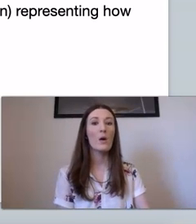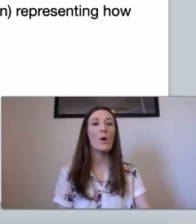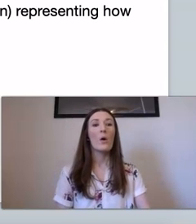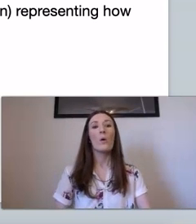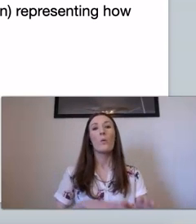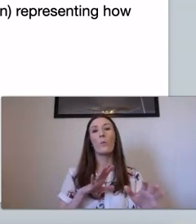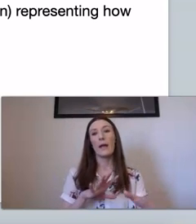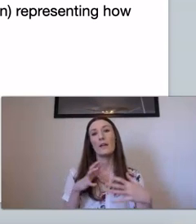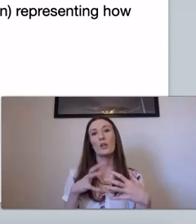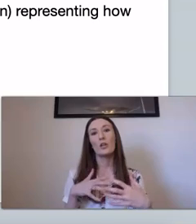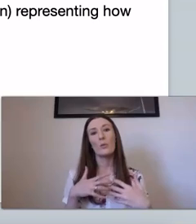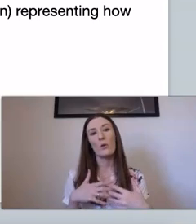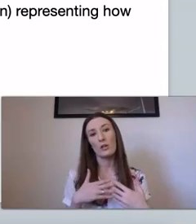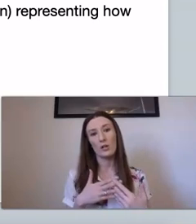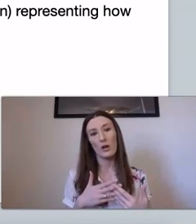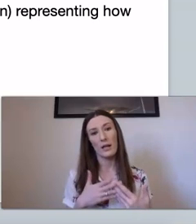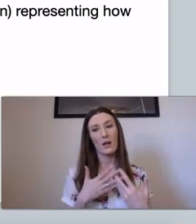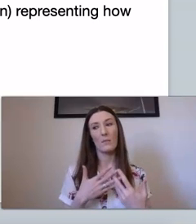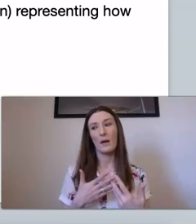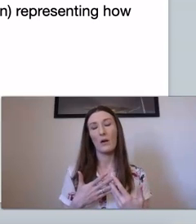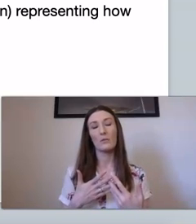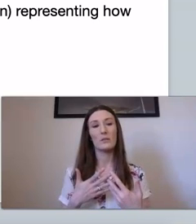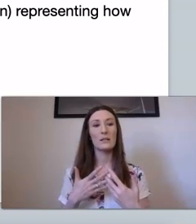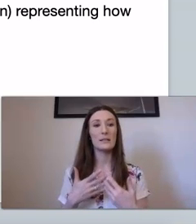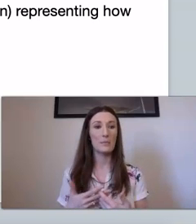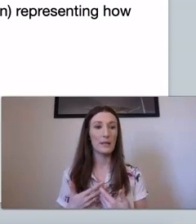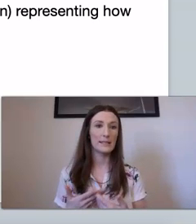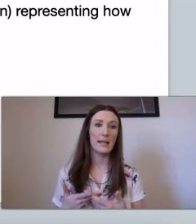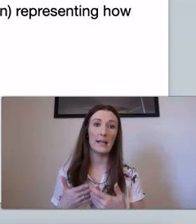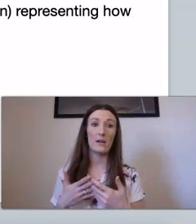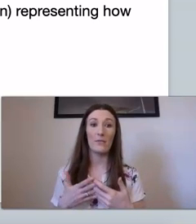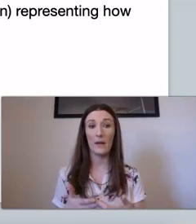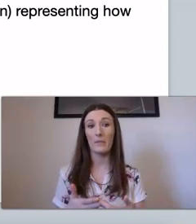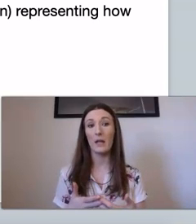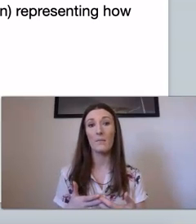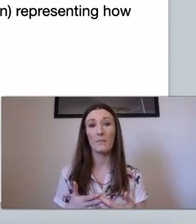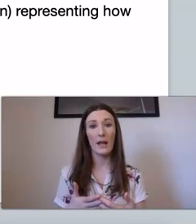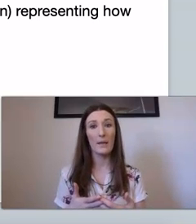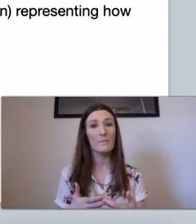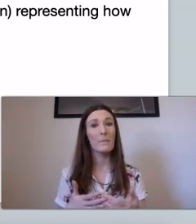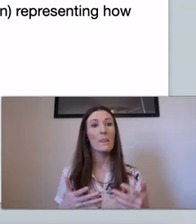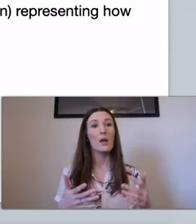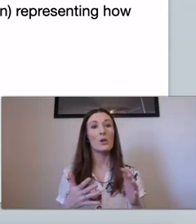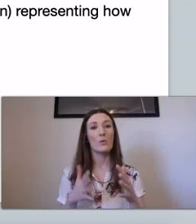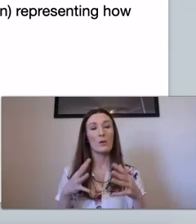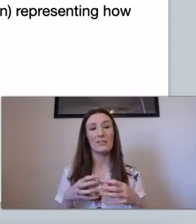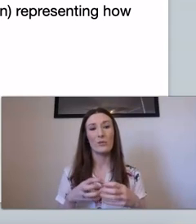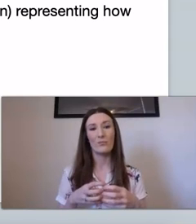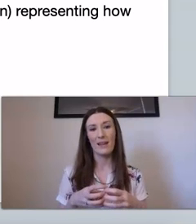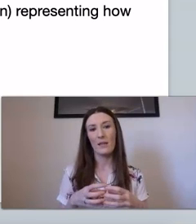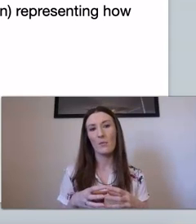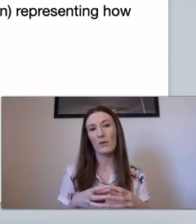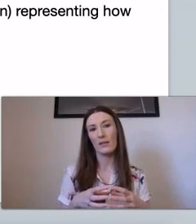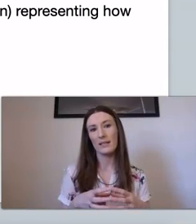Okay, when you are talking about siblings in a family, okay, you are going